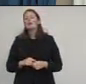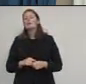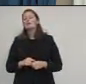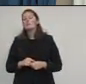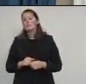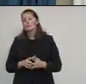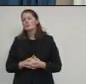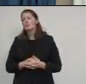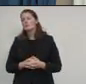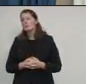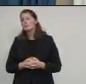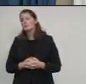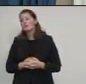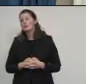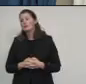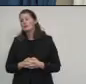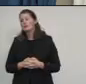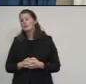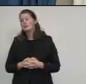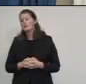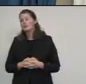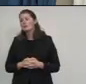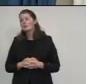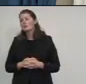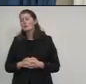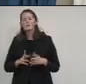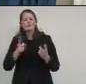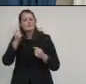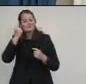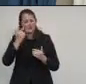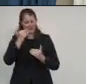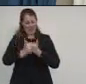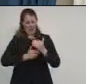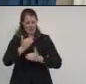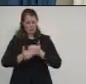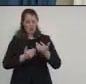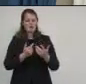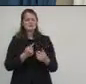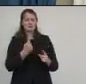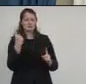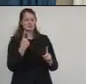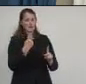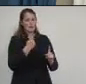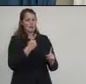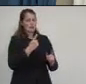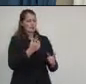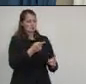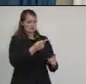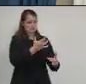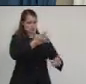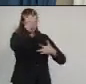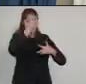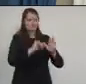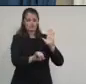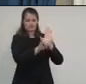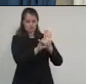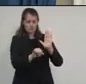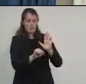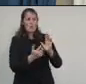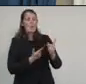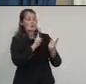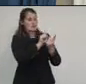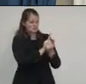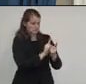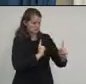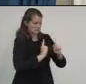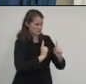would require that they have hygiene procedures in place, that the workers feel safe, that they have PPE, that they have distancing, that